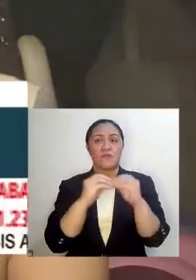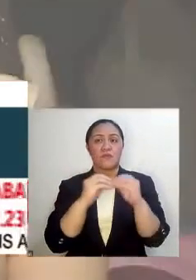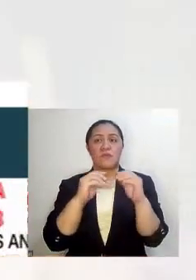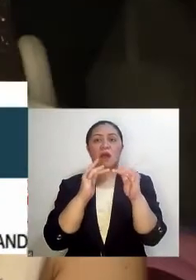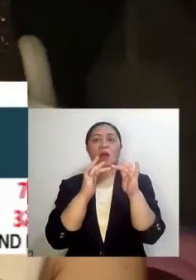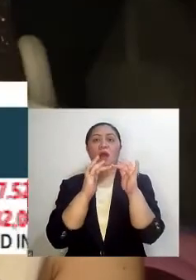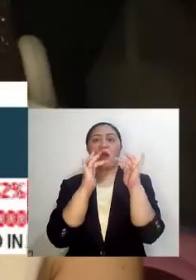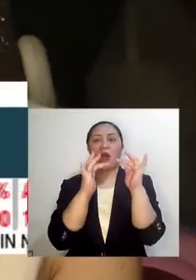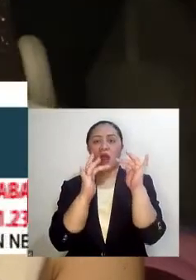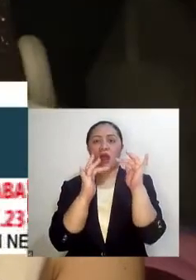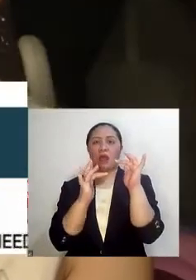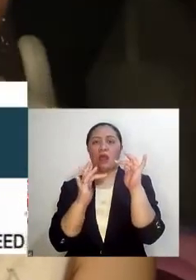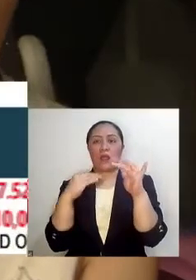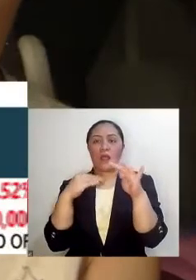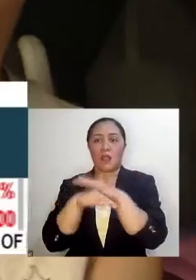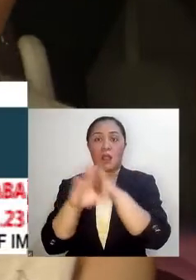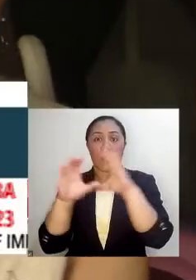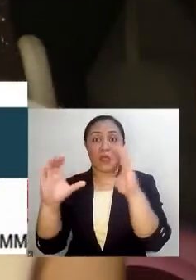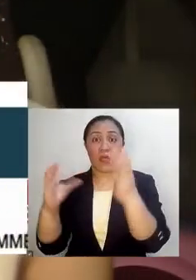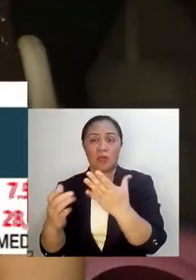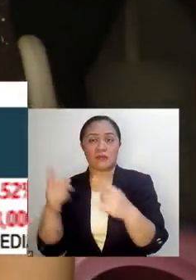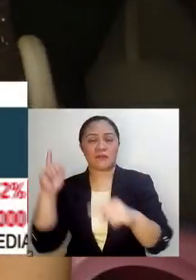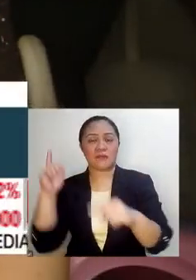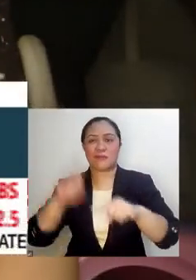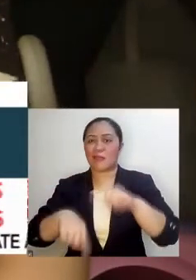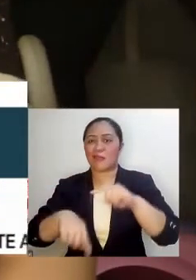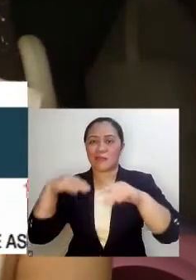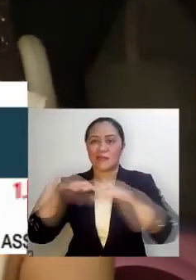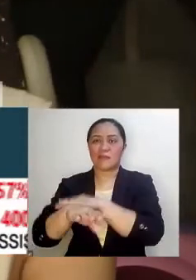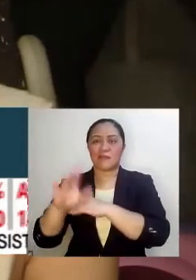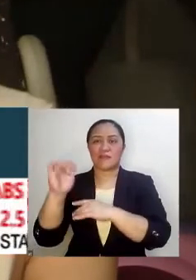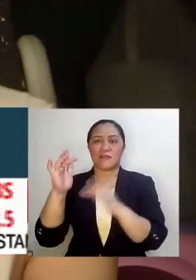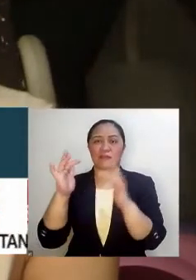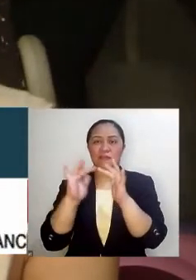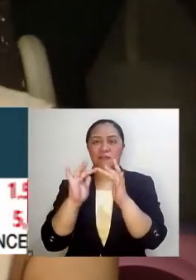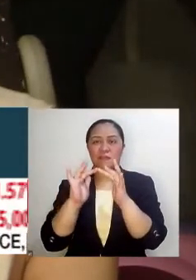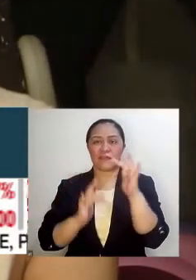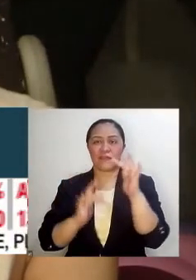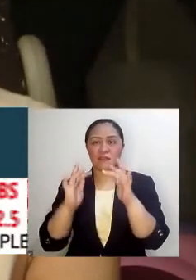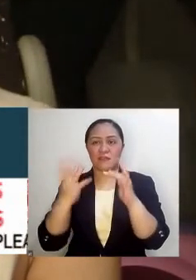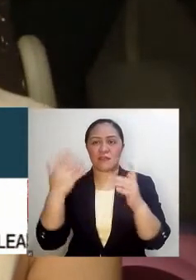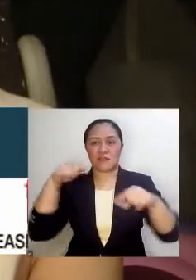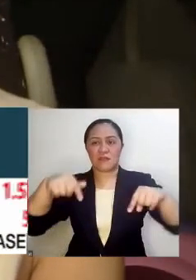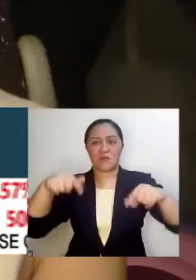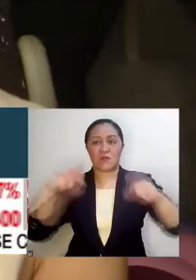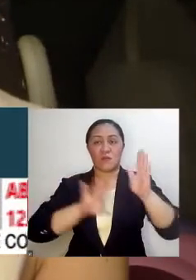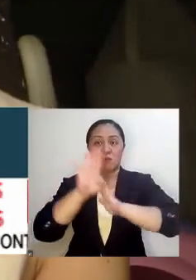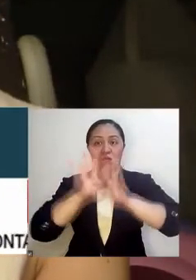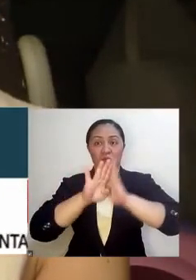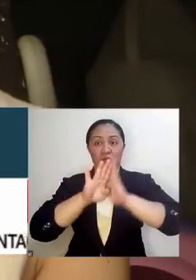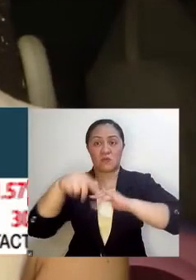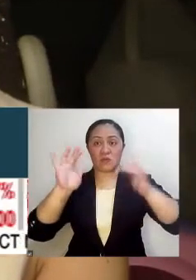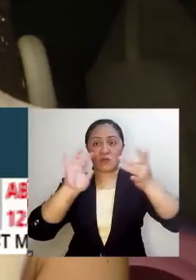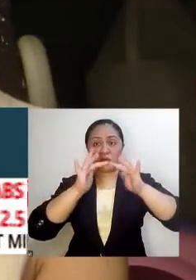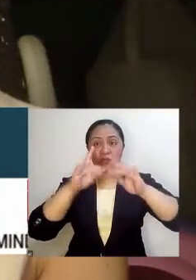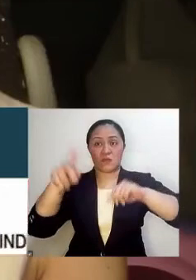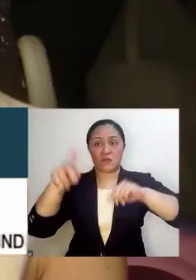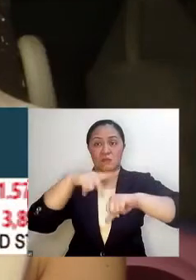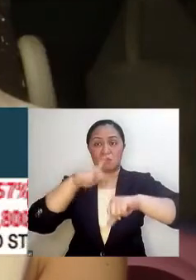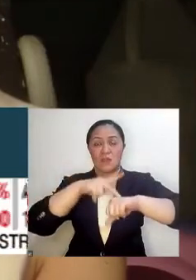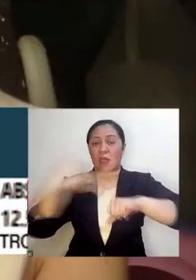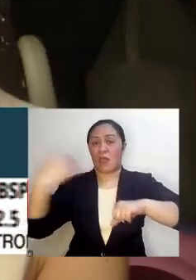makapasok sa school. Siguro po, hindi pa po kasi develop yung ano eh, yung internet dito sa Pilipinas. Eh. Like